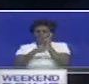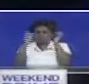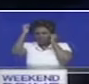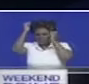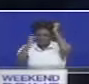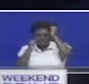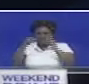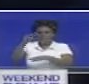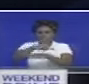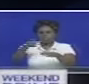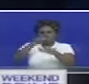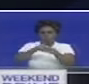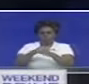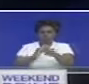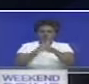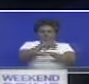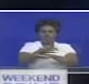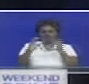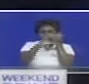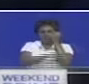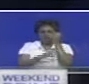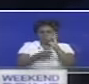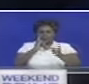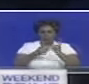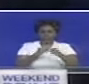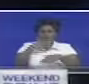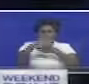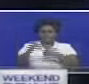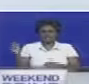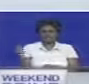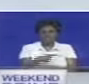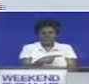Forces at the National Cross-Country Championships in Nairobi next month.